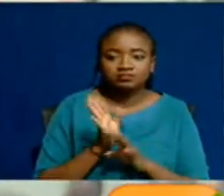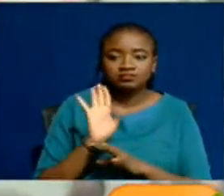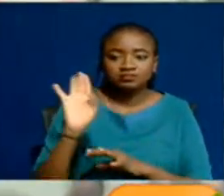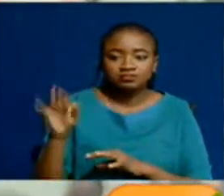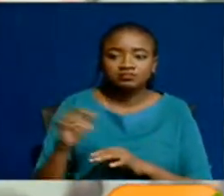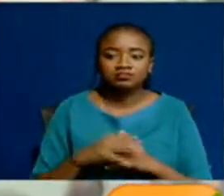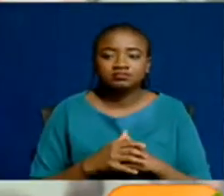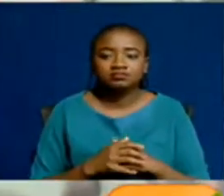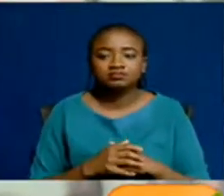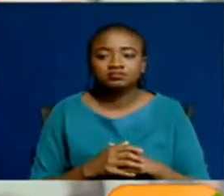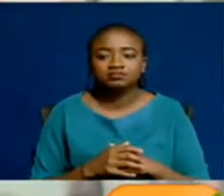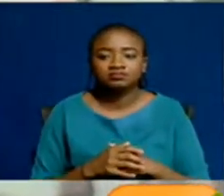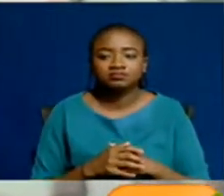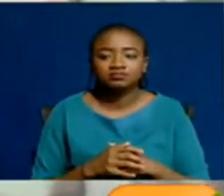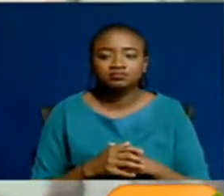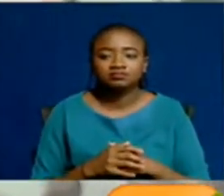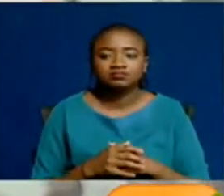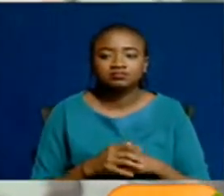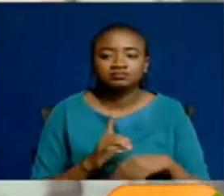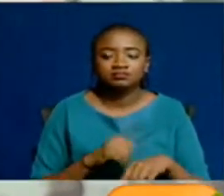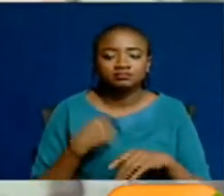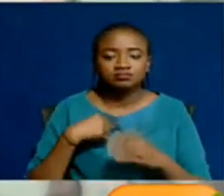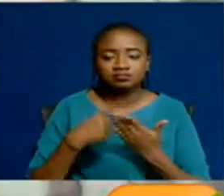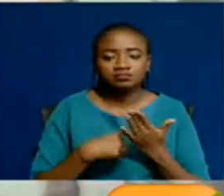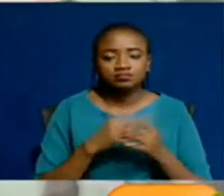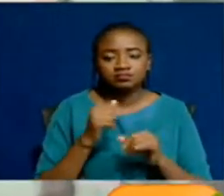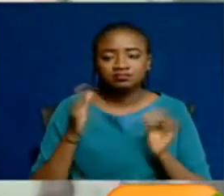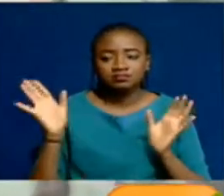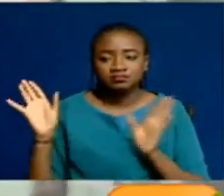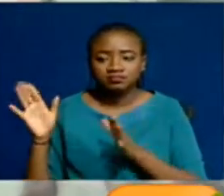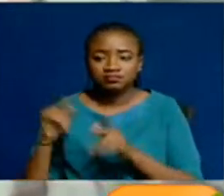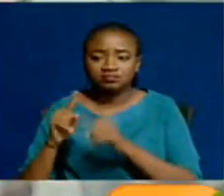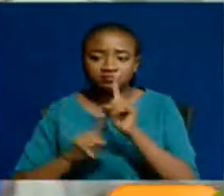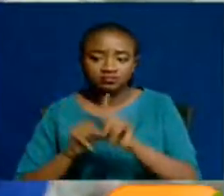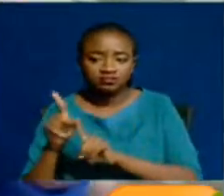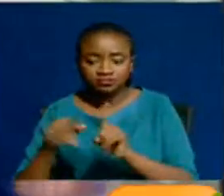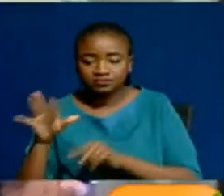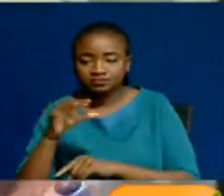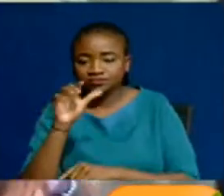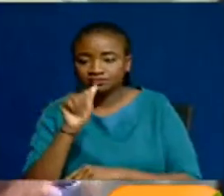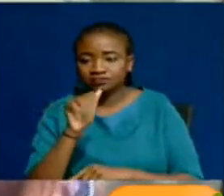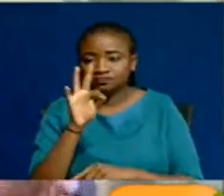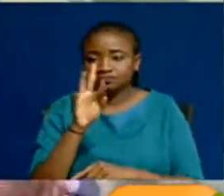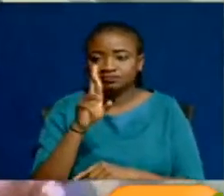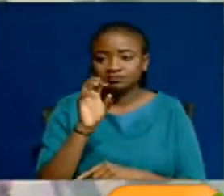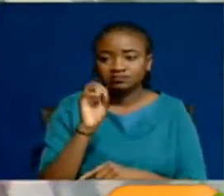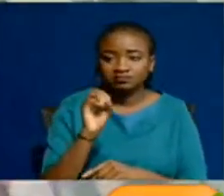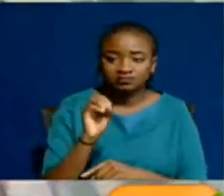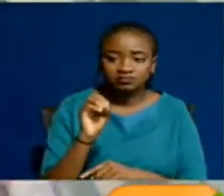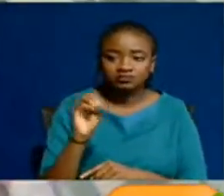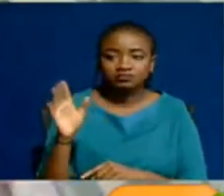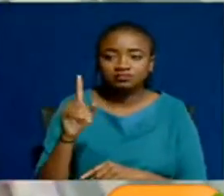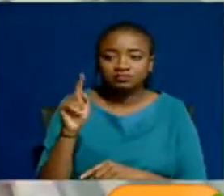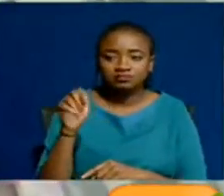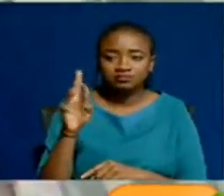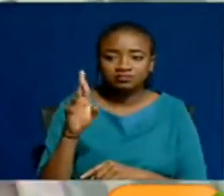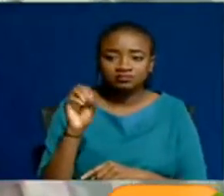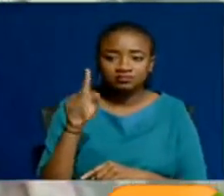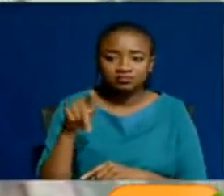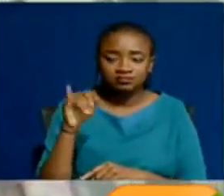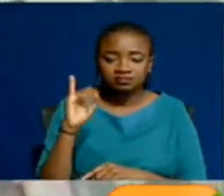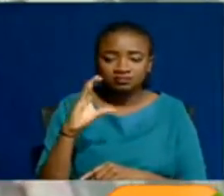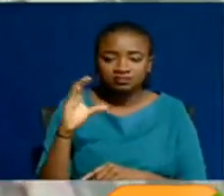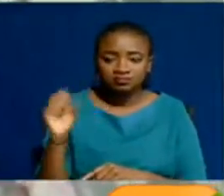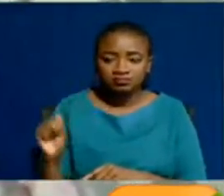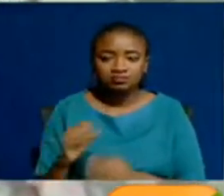Afrotropical migration, these are the birds that migrate within the tropics. They can leave Africa from shorter distance. Some can come from as